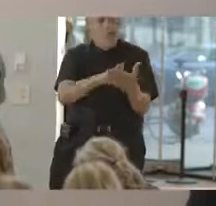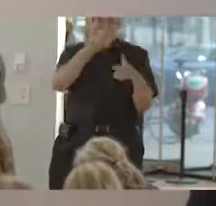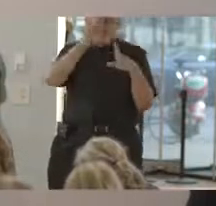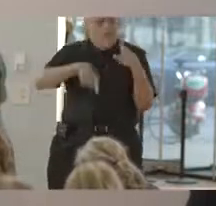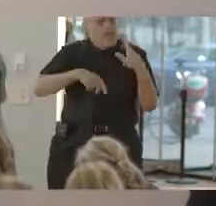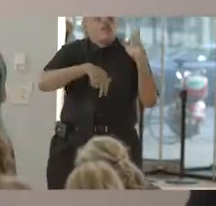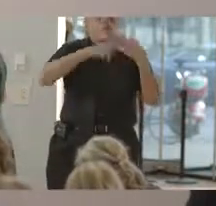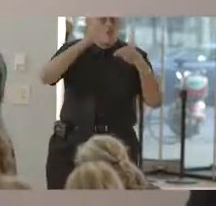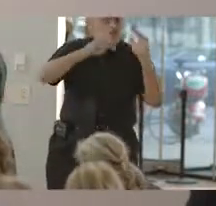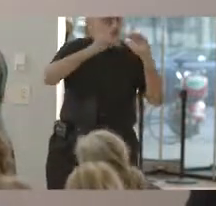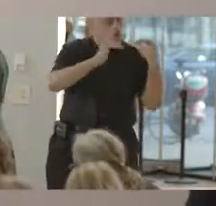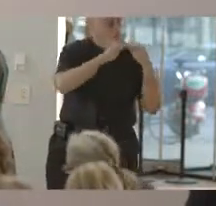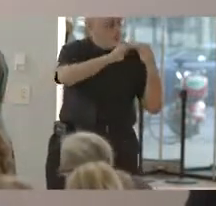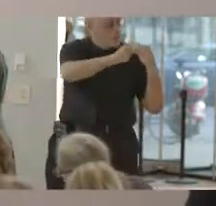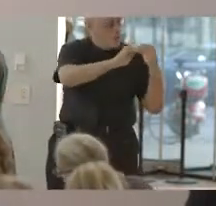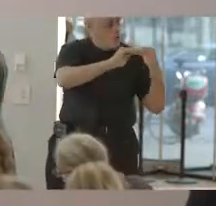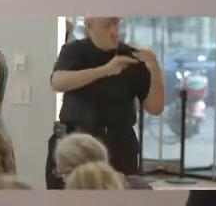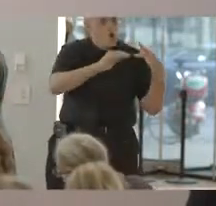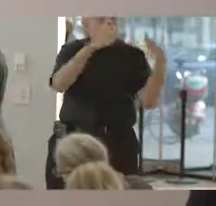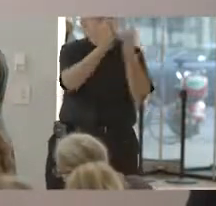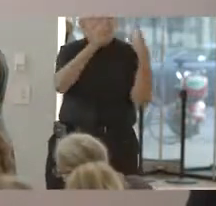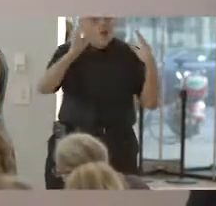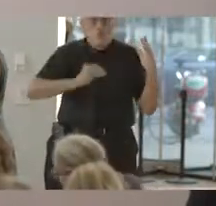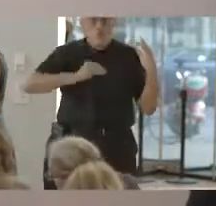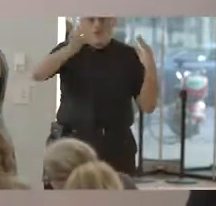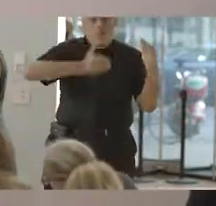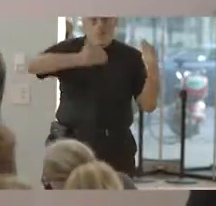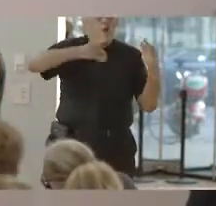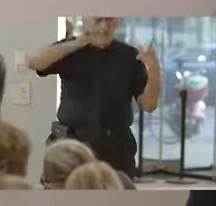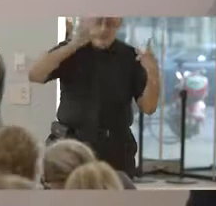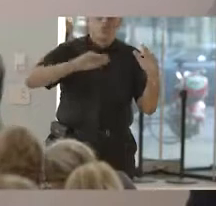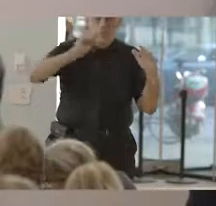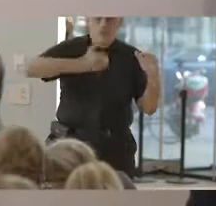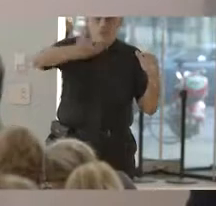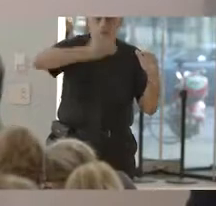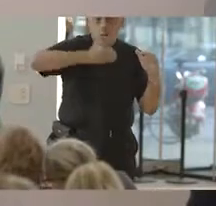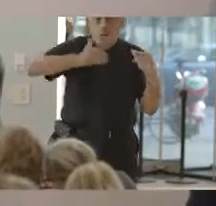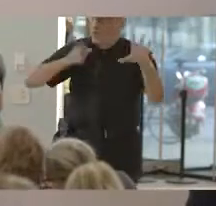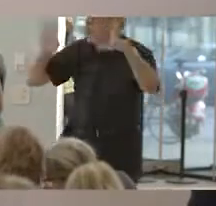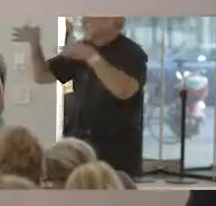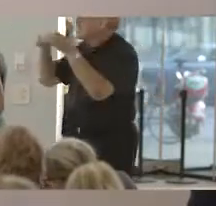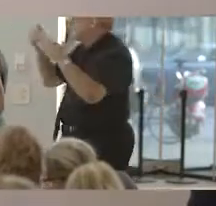to reconstruct the platform without moving the ferry terminal in some way.